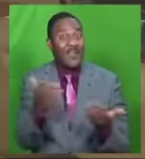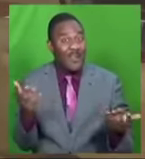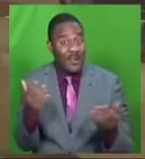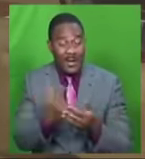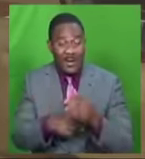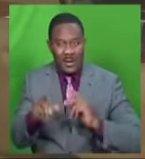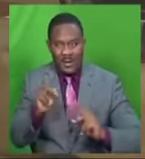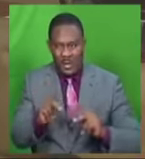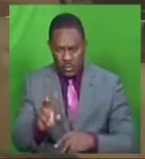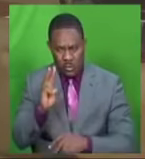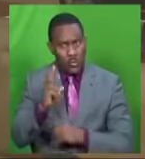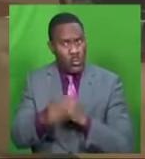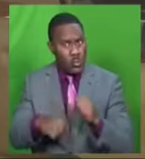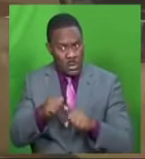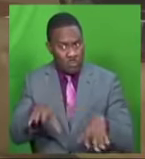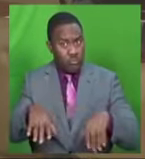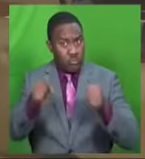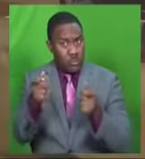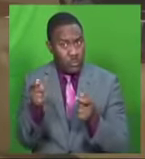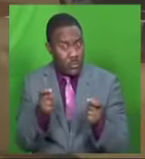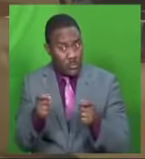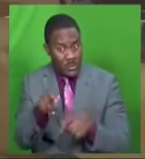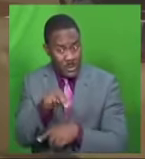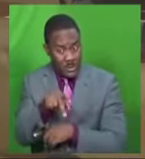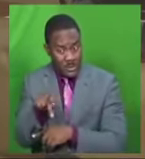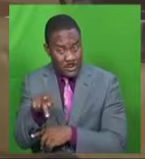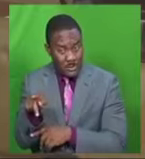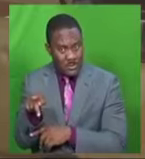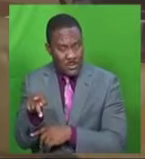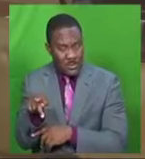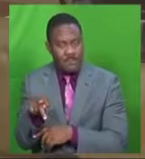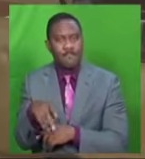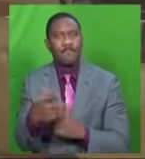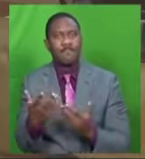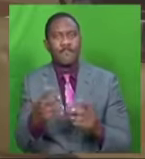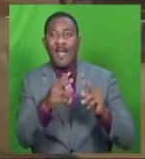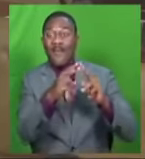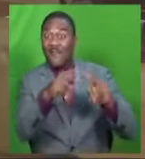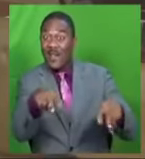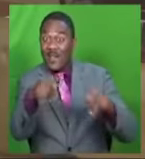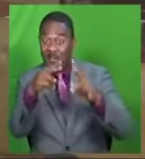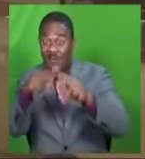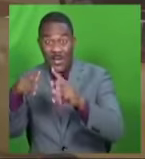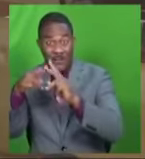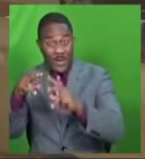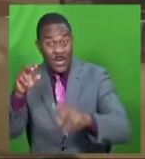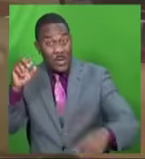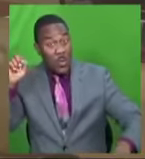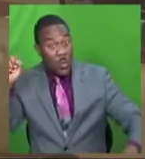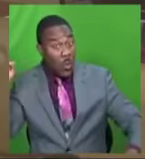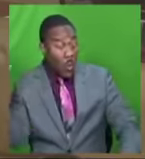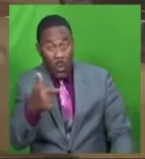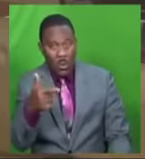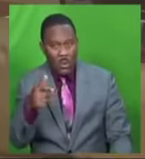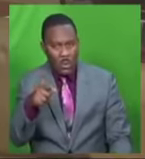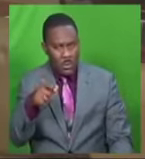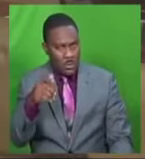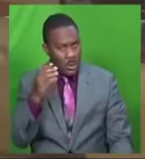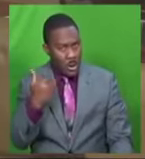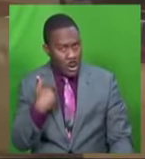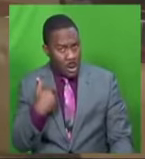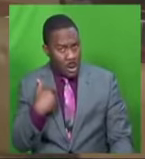into the MPP government, every village in Ghana will have a